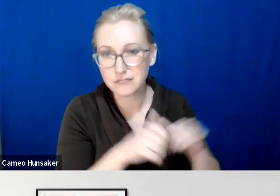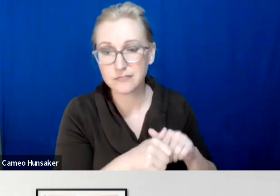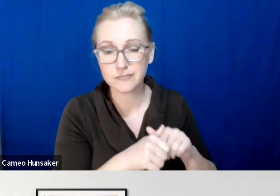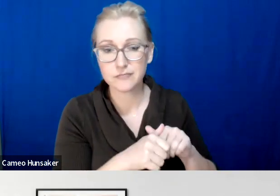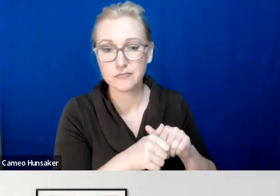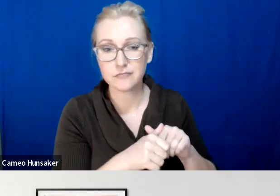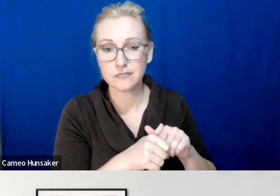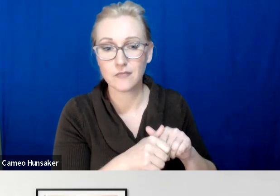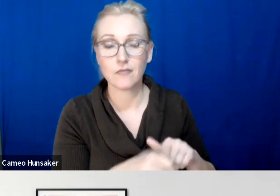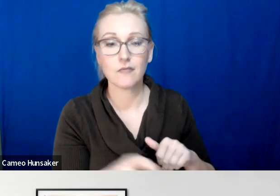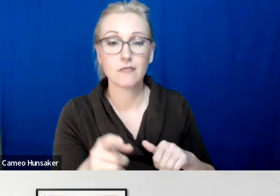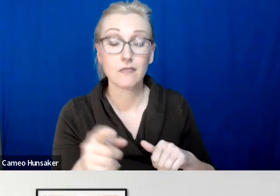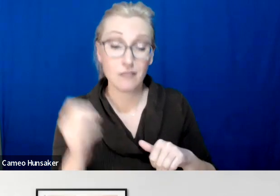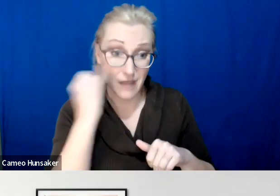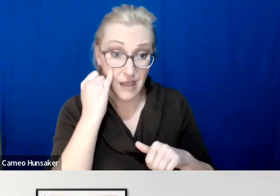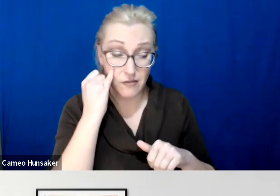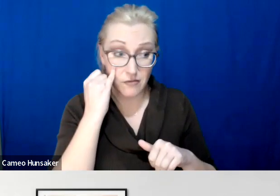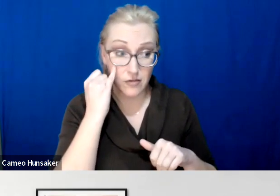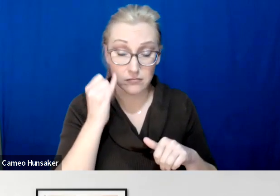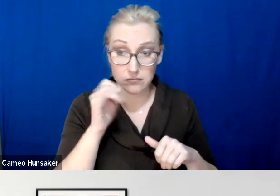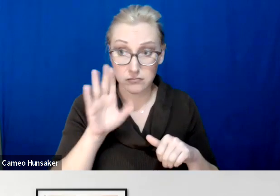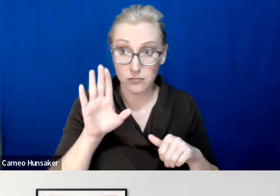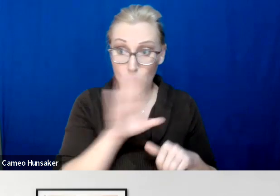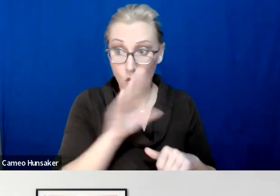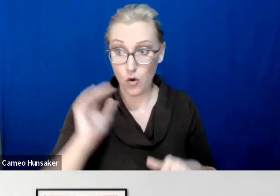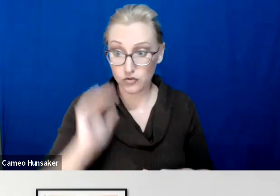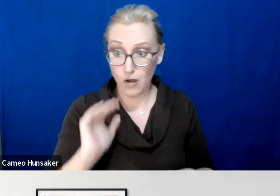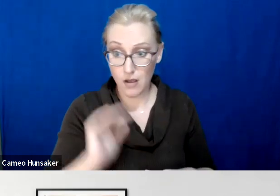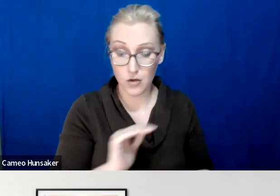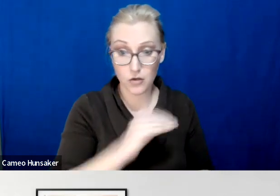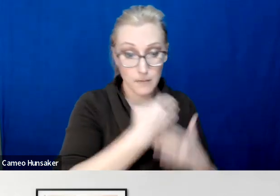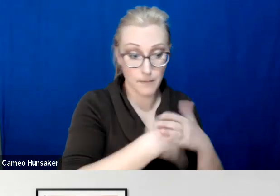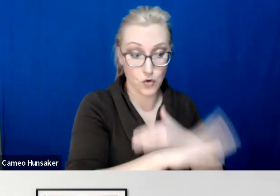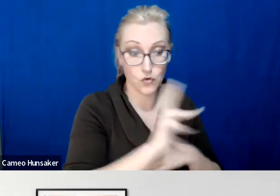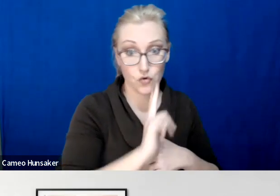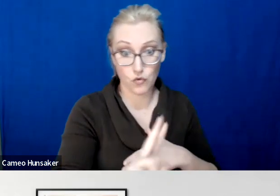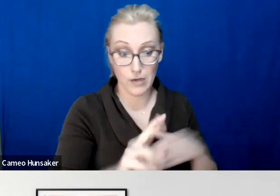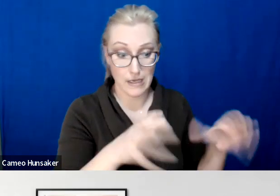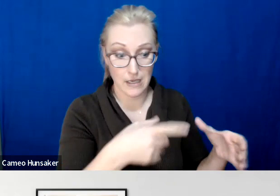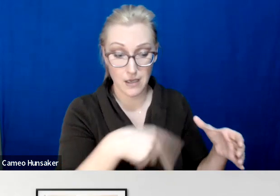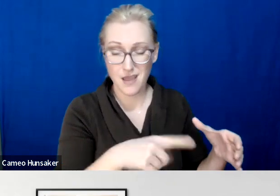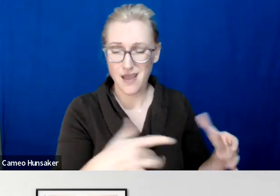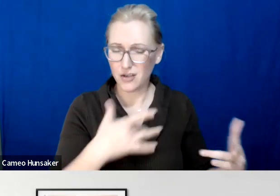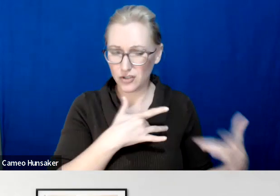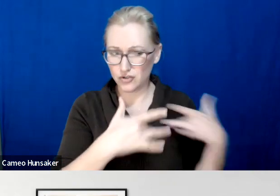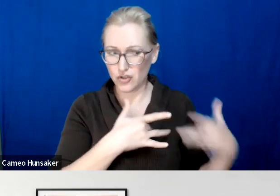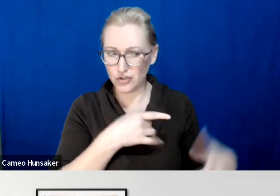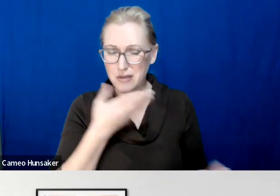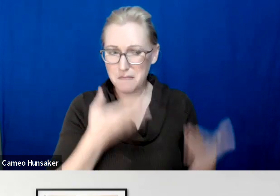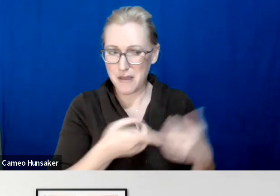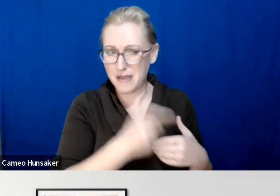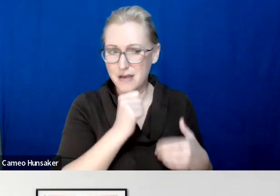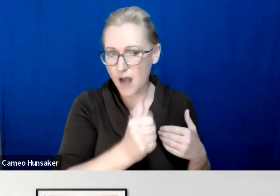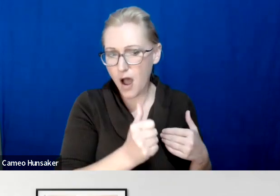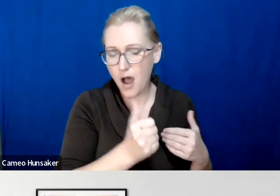kids, if you have concerns, if you think your child may need a service that they're not currently getting, or they're not making the progress that you would expect them